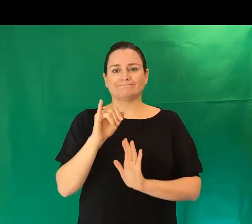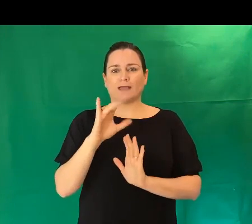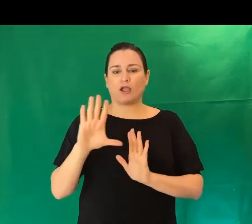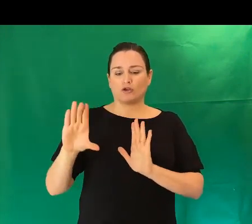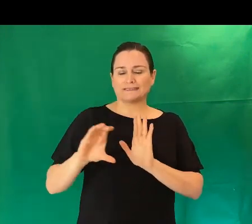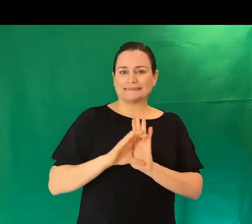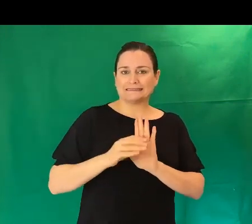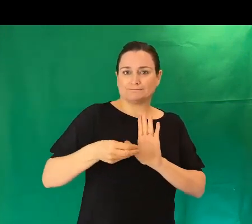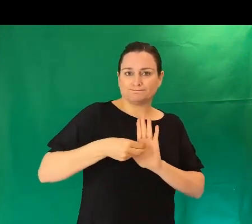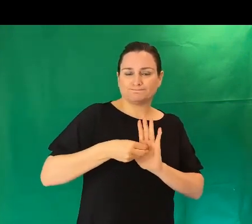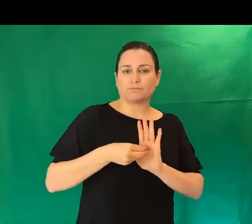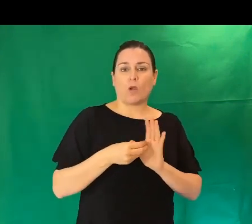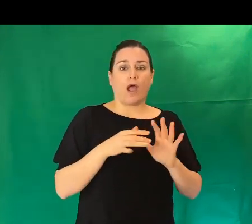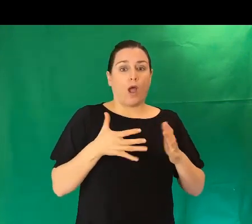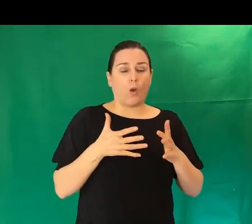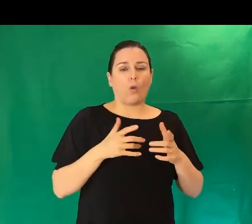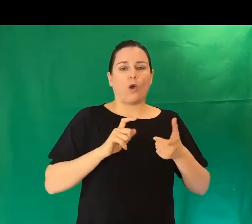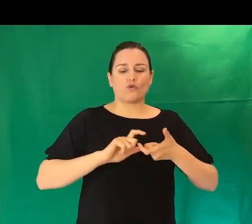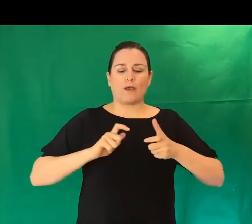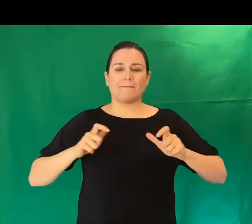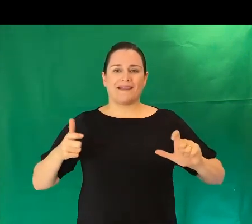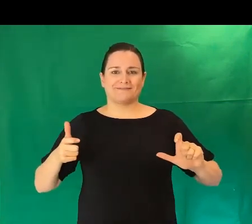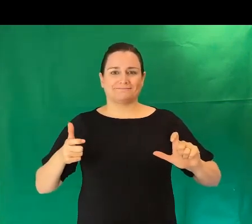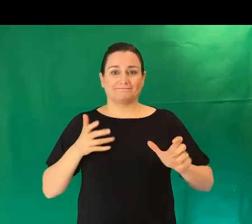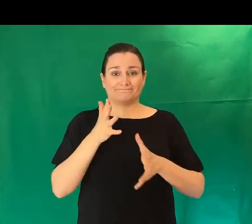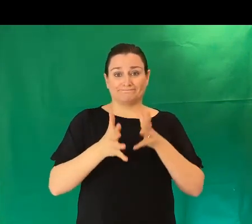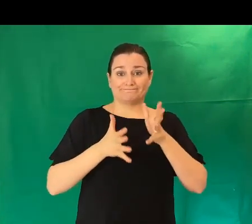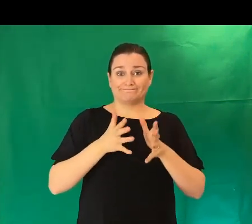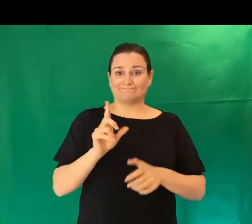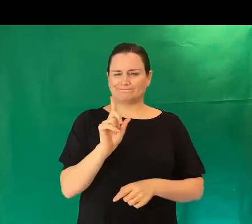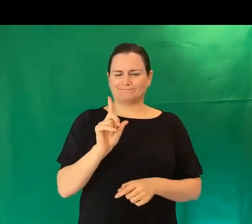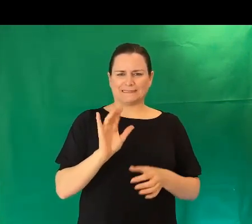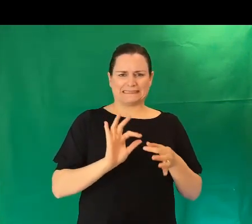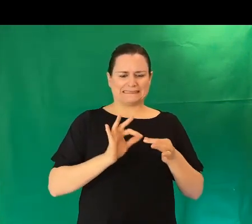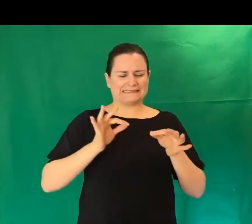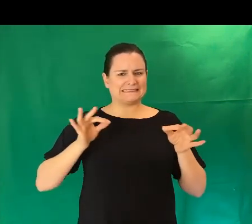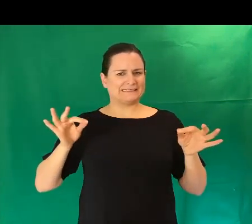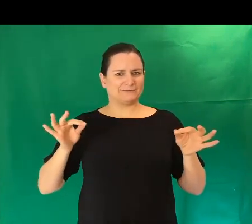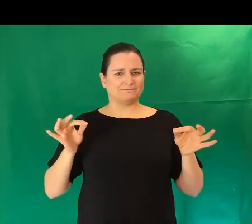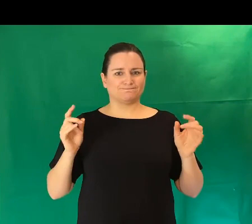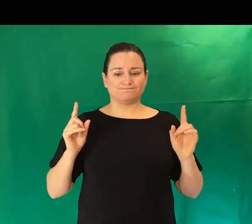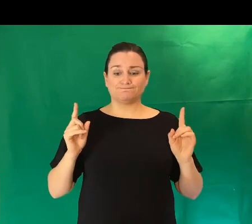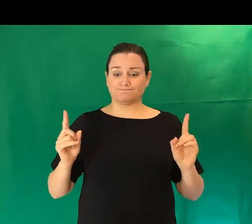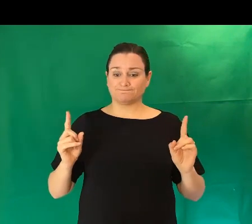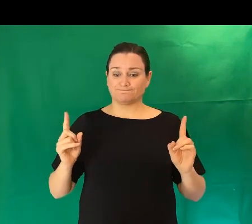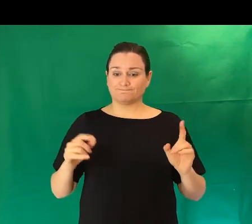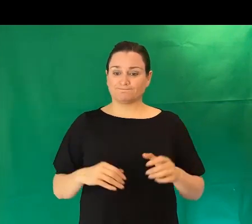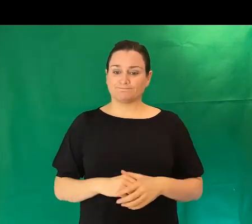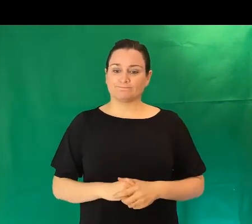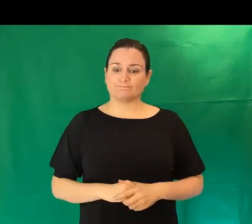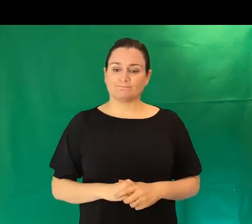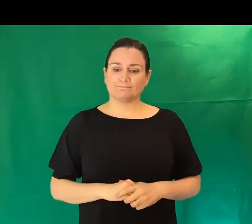some iconicity in the grammar. The signer will be signing the sentence,